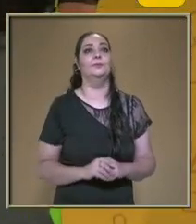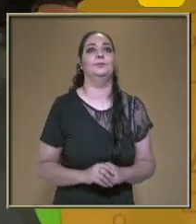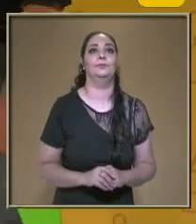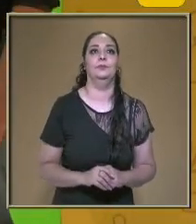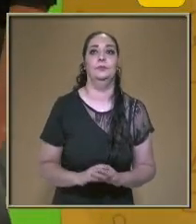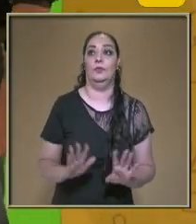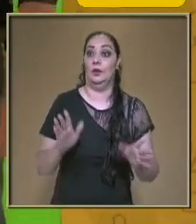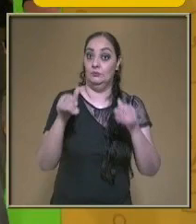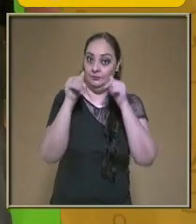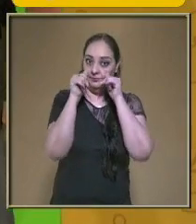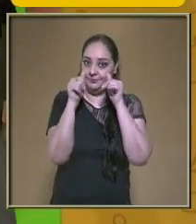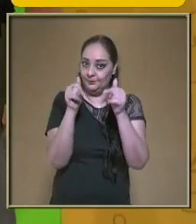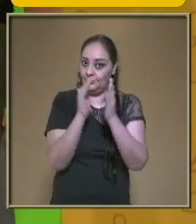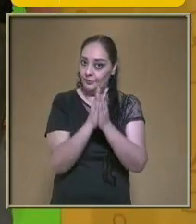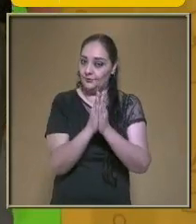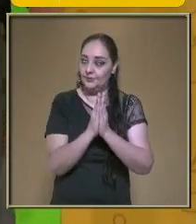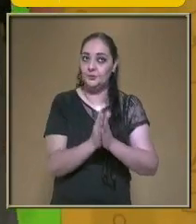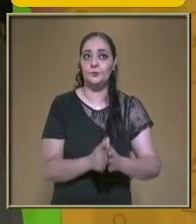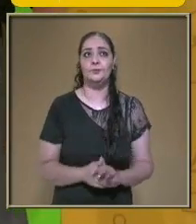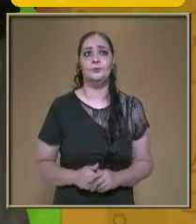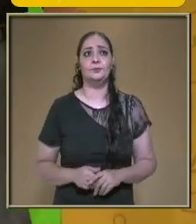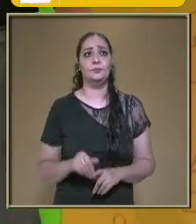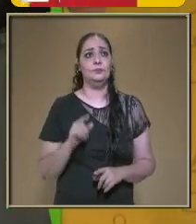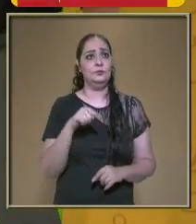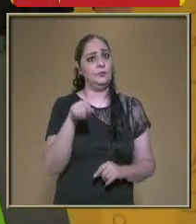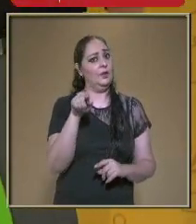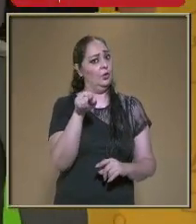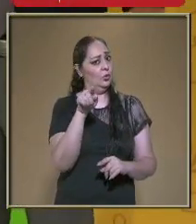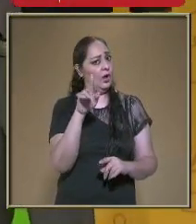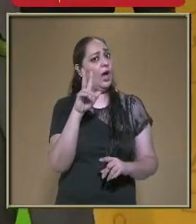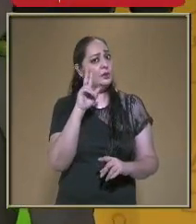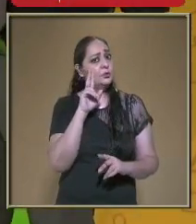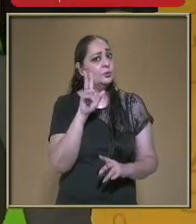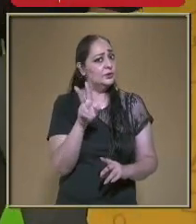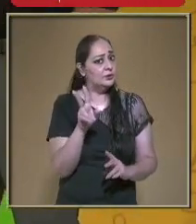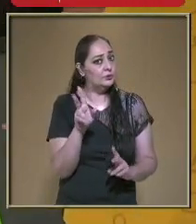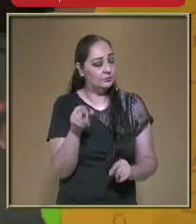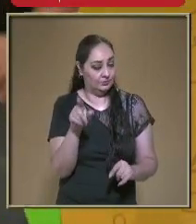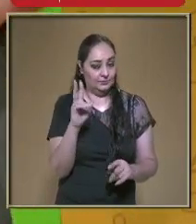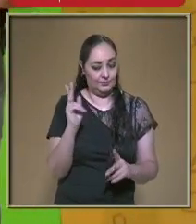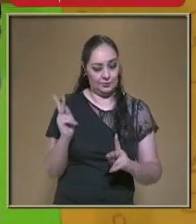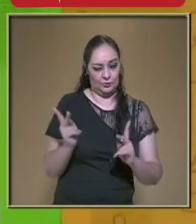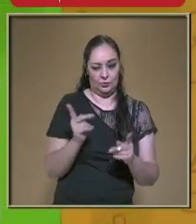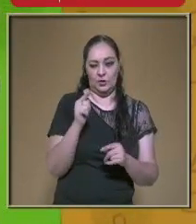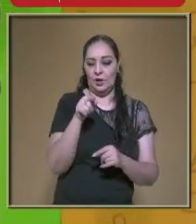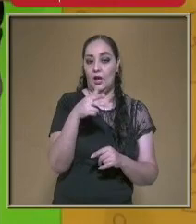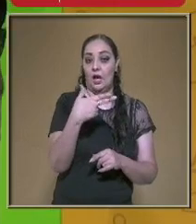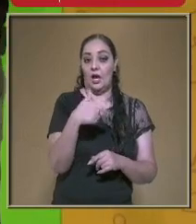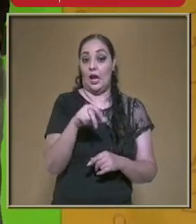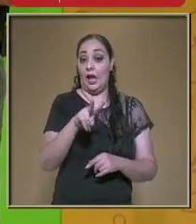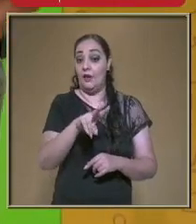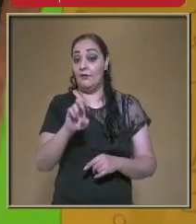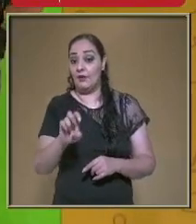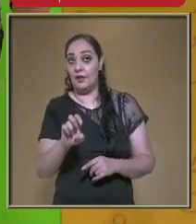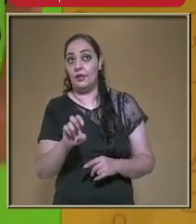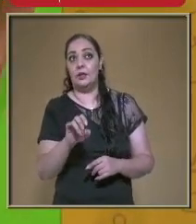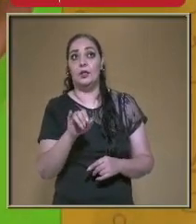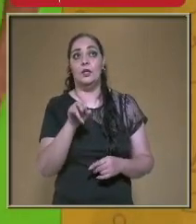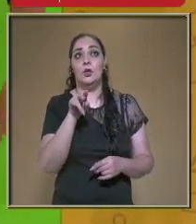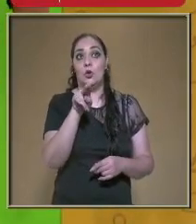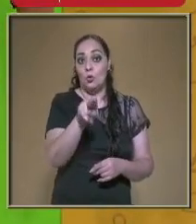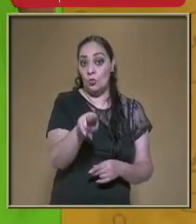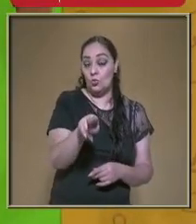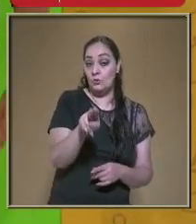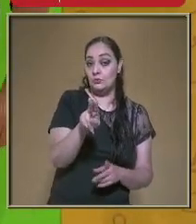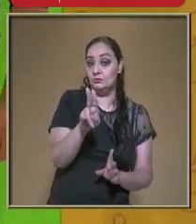Please pay attention. Have you seen them? Check this question. Have you ever